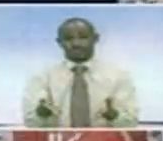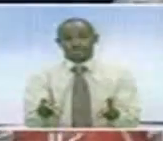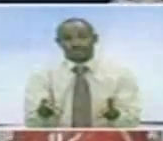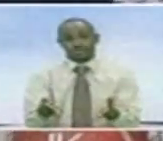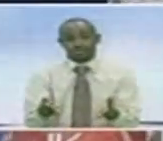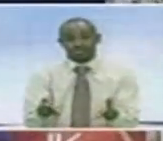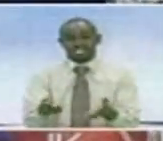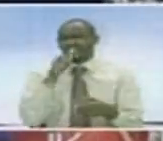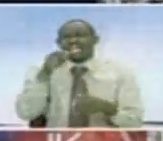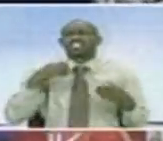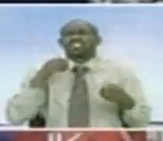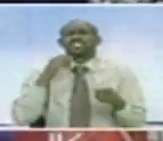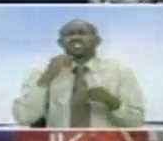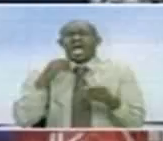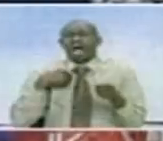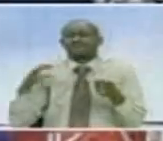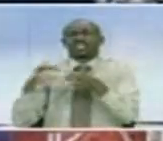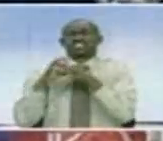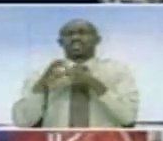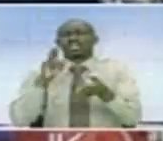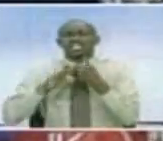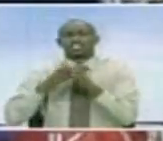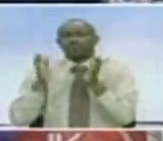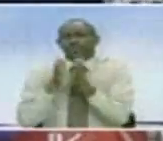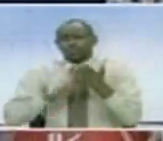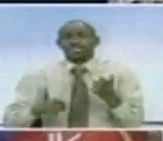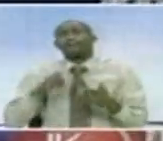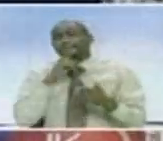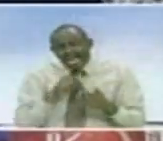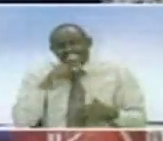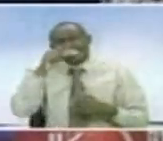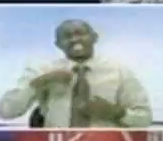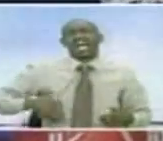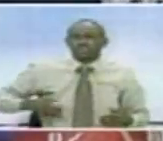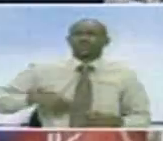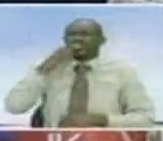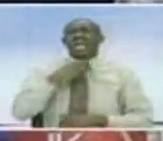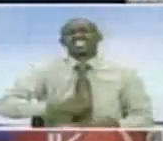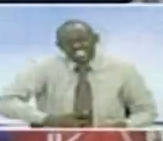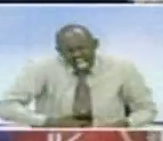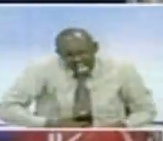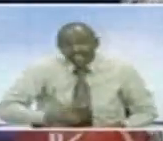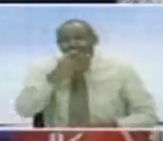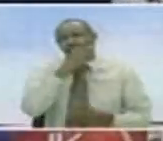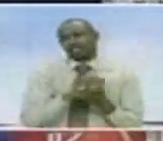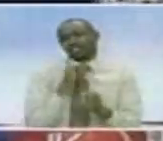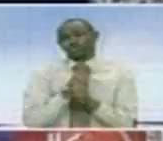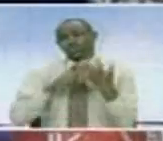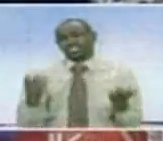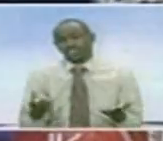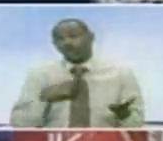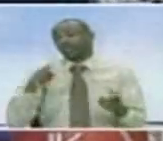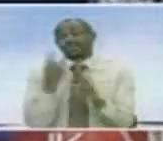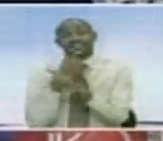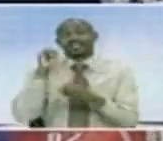what does that have to do with the starving man in his Gatondo backyard or in any other part